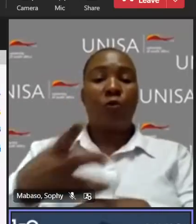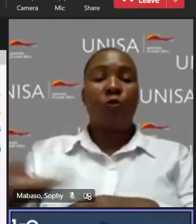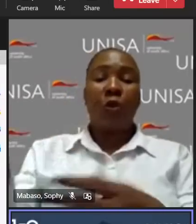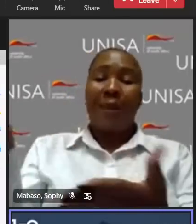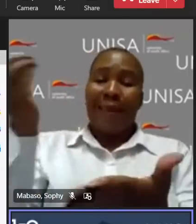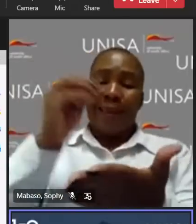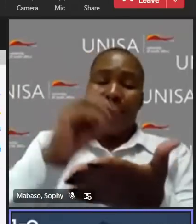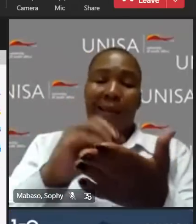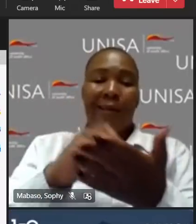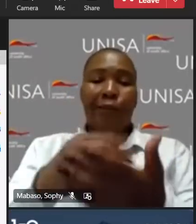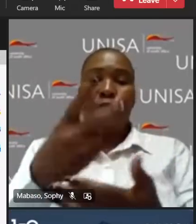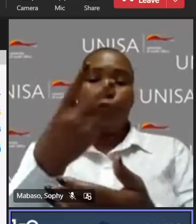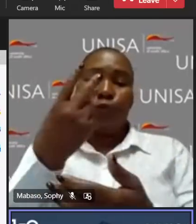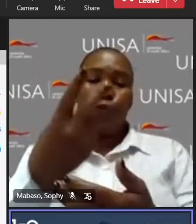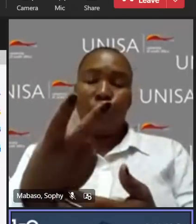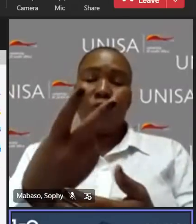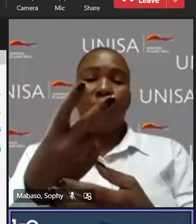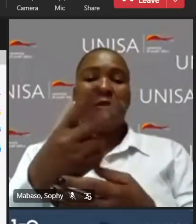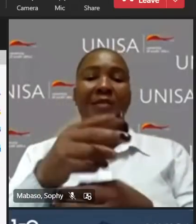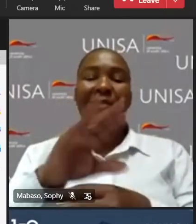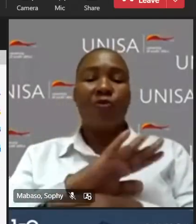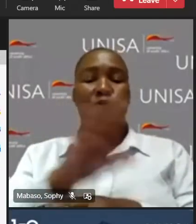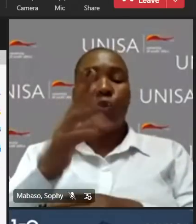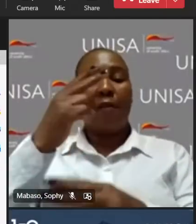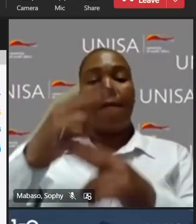in the final year. Let's see.